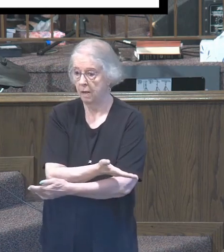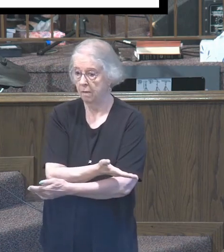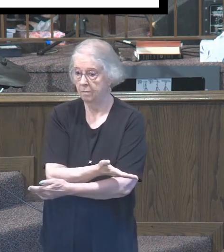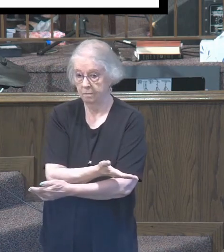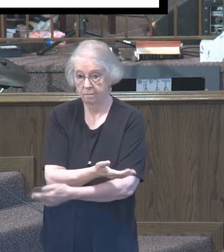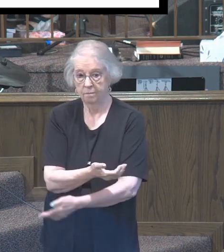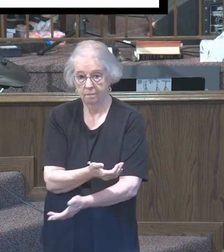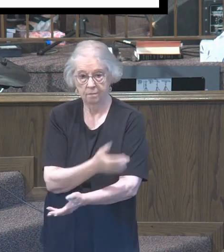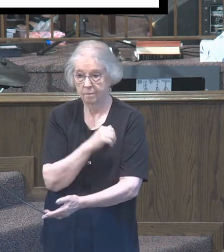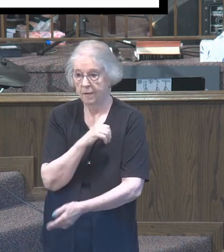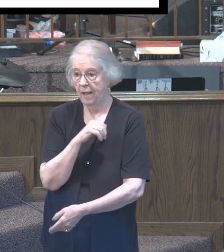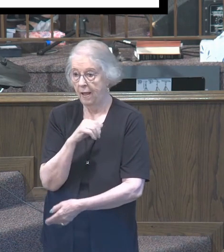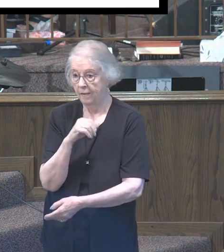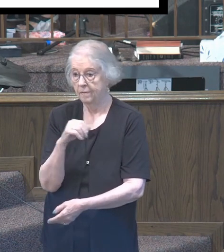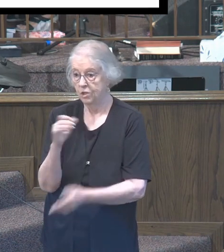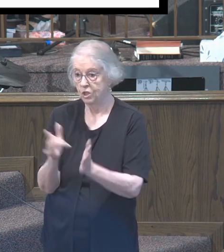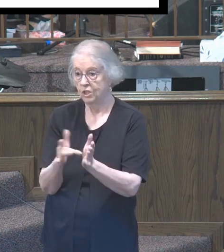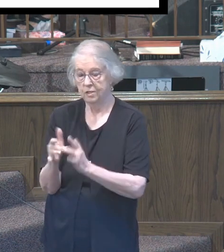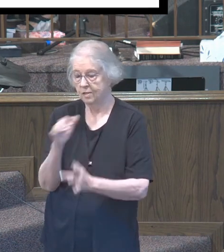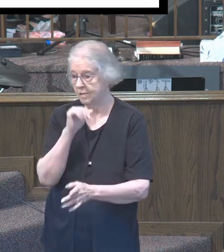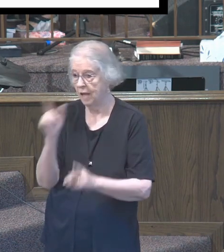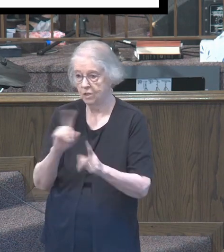bit. You're out of here.